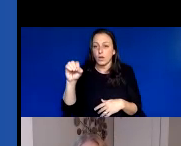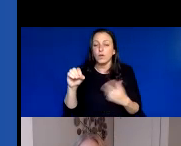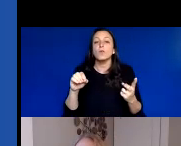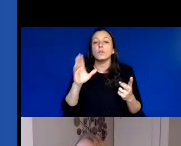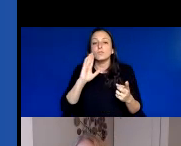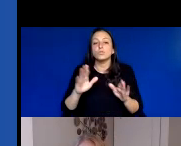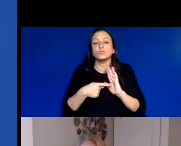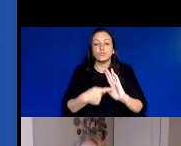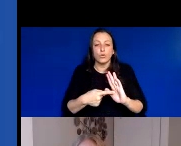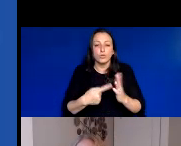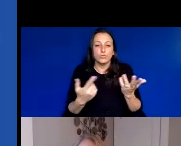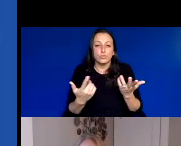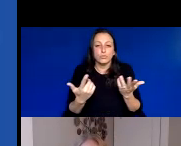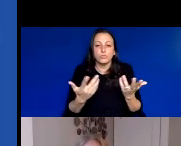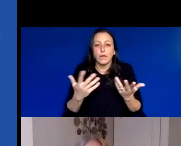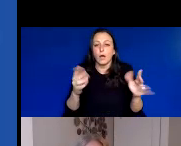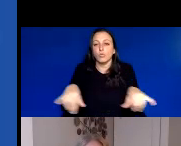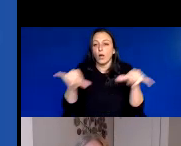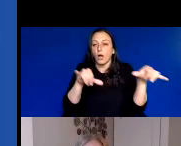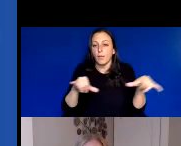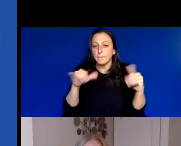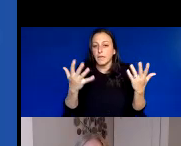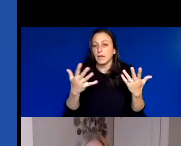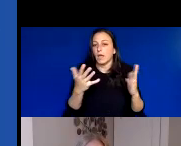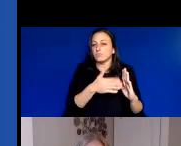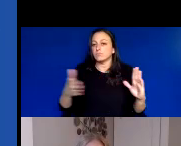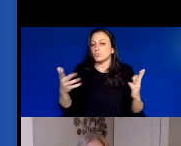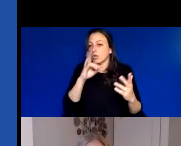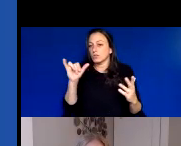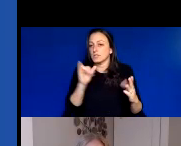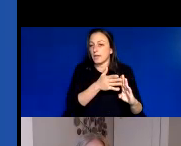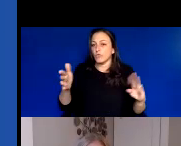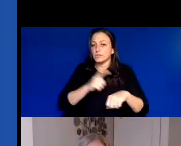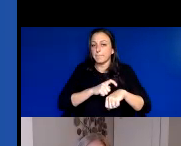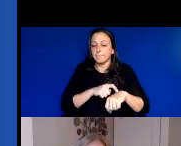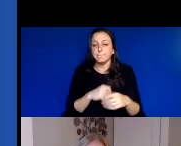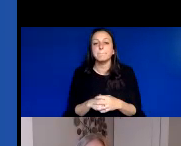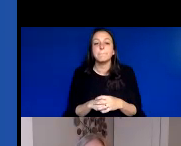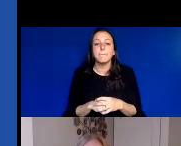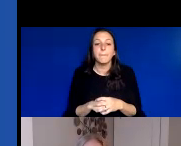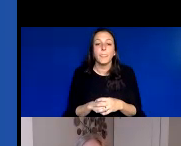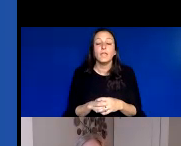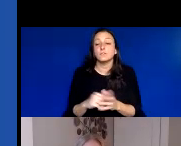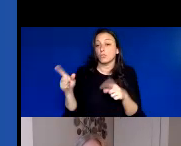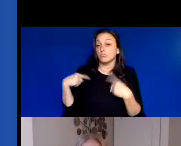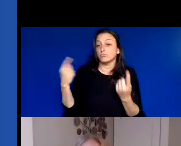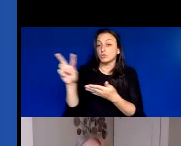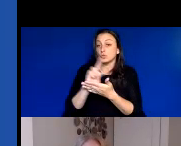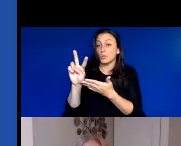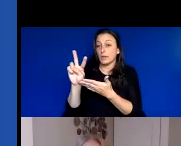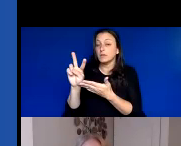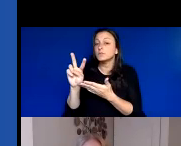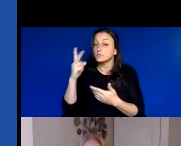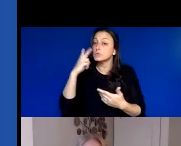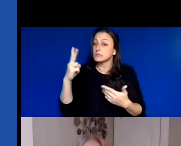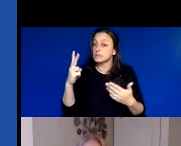concern and how common they are and what the trends have been over time. So what you'll see here is that in the last couple of weeks, we have seen a pretty